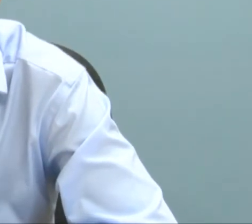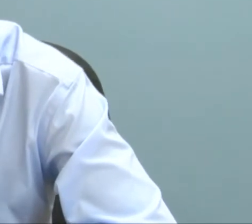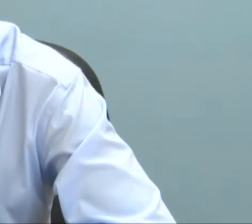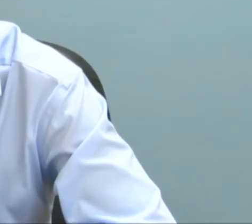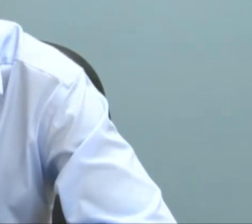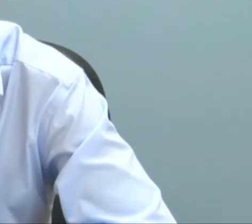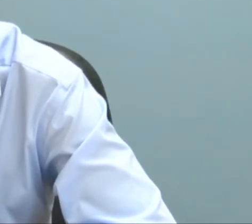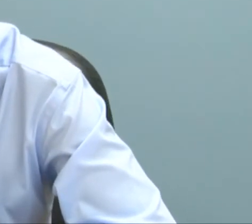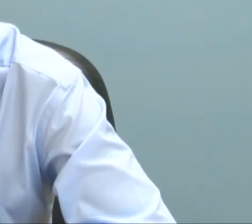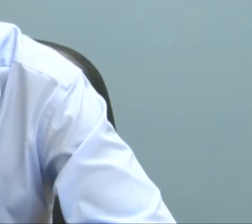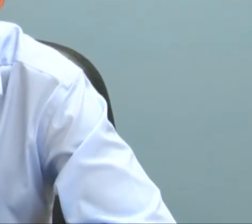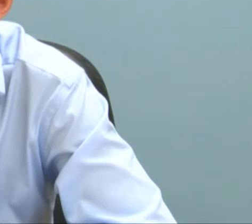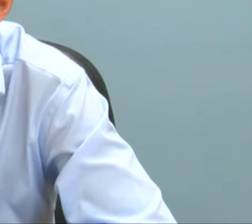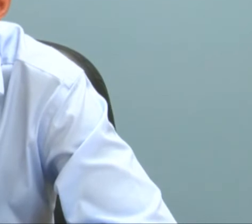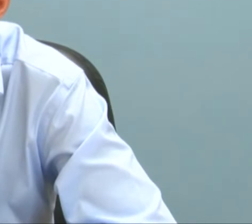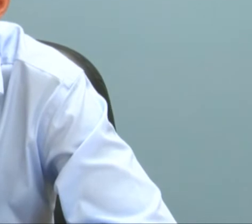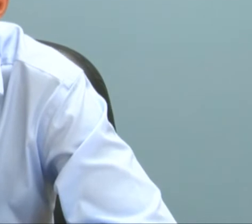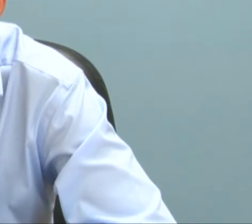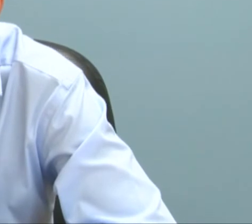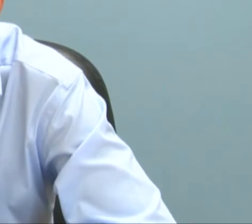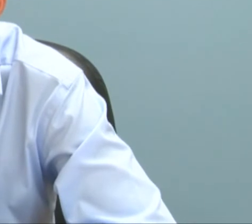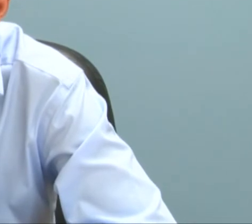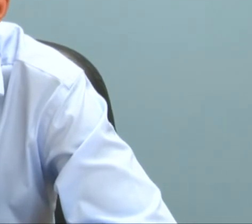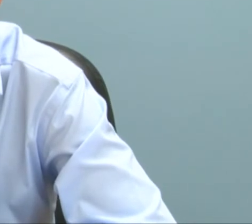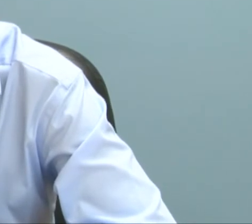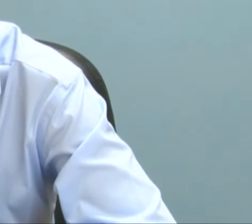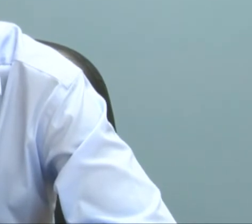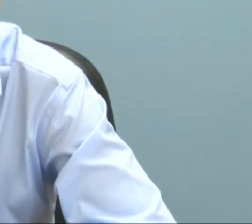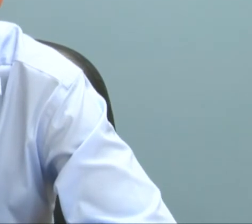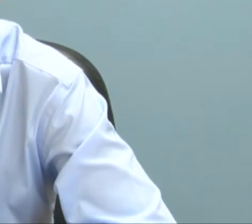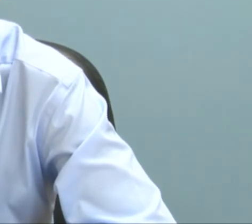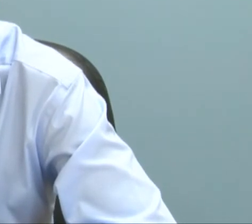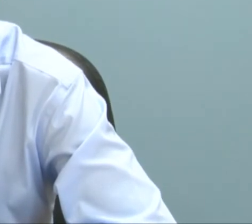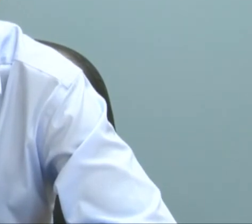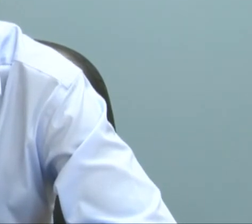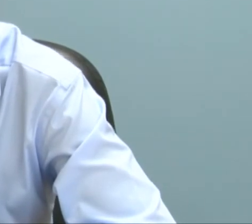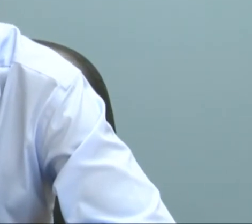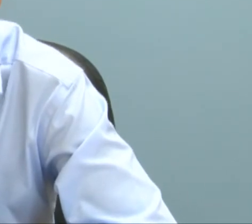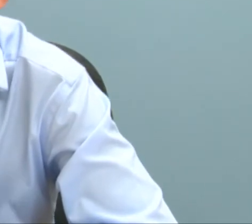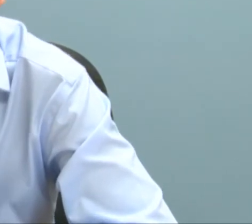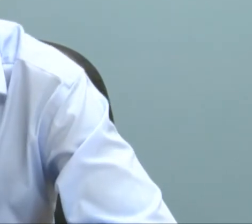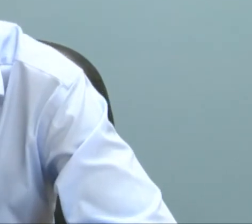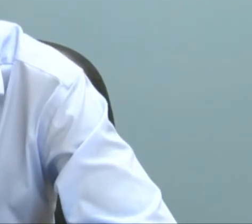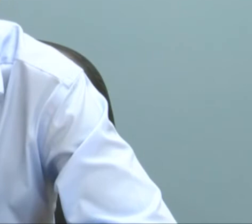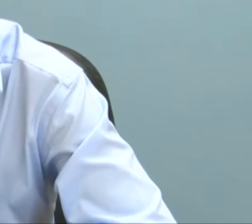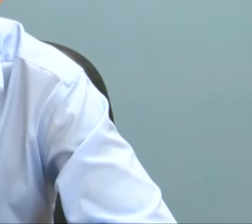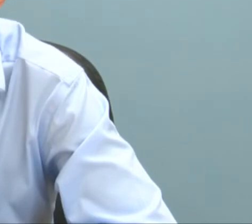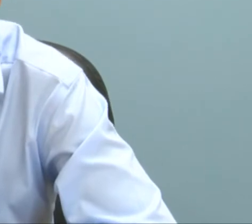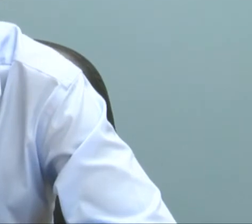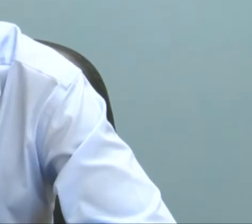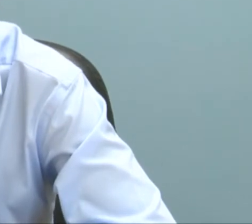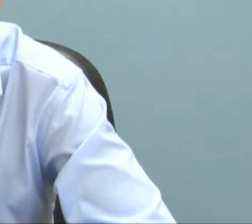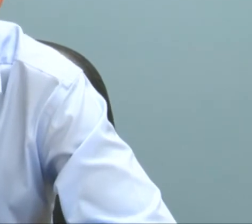are making, have been making recently as it relates to, you've had 10 years of super easy money in the U.S., rates are now rising,